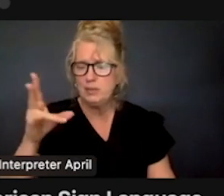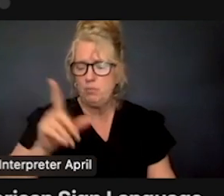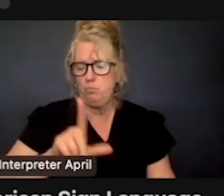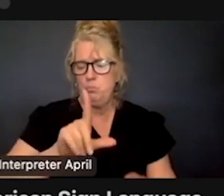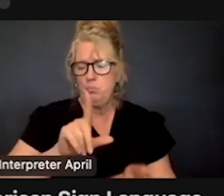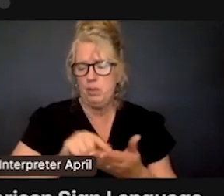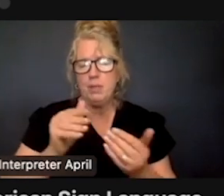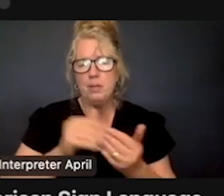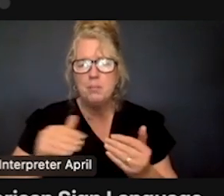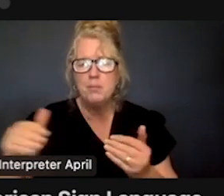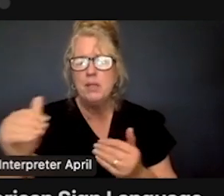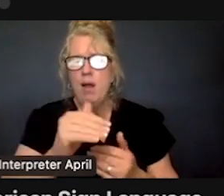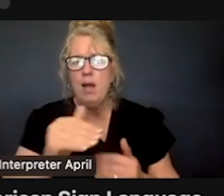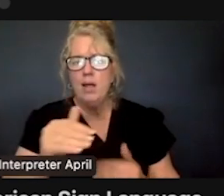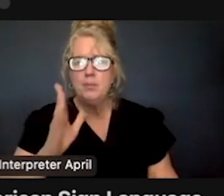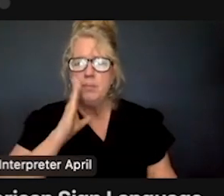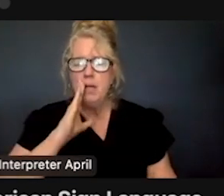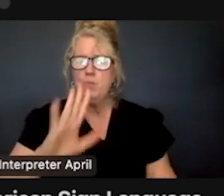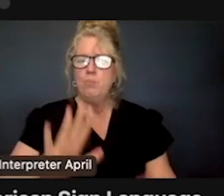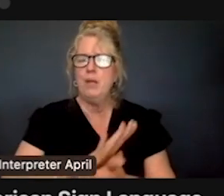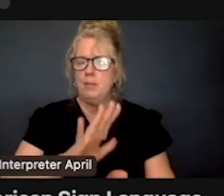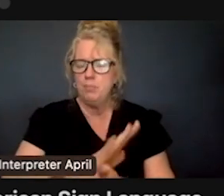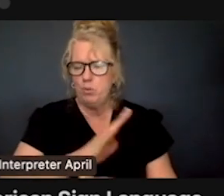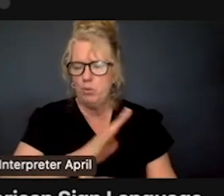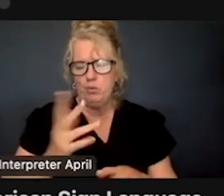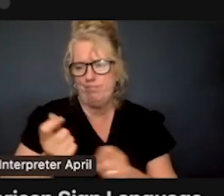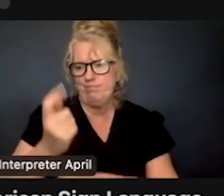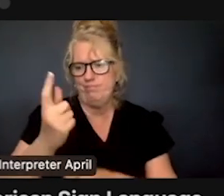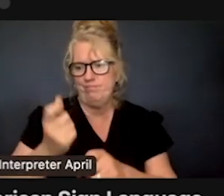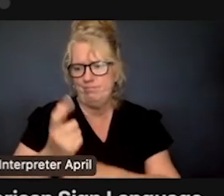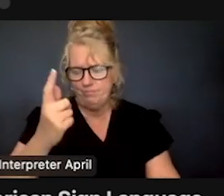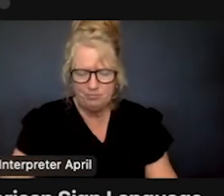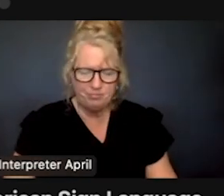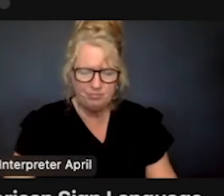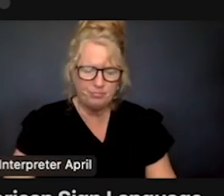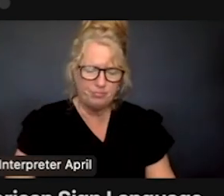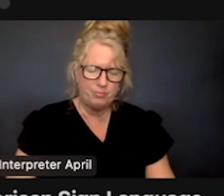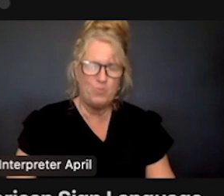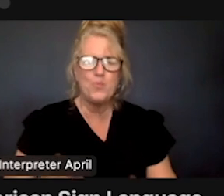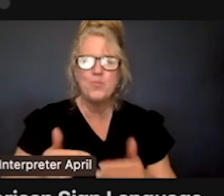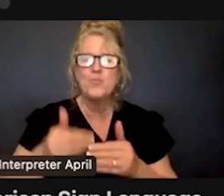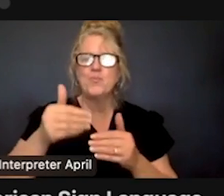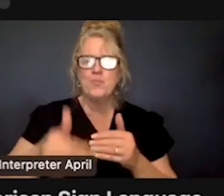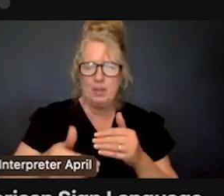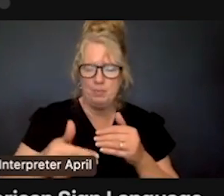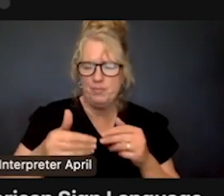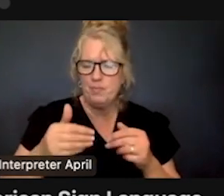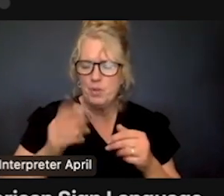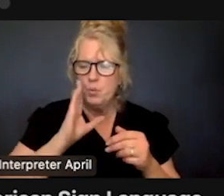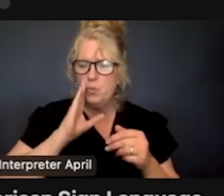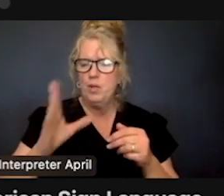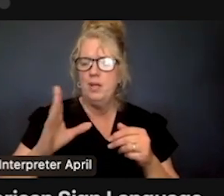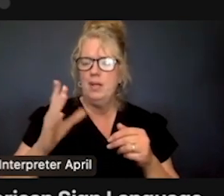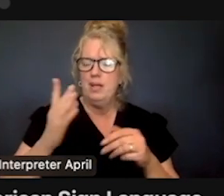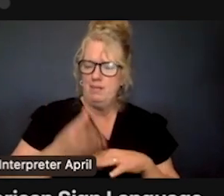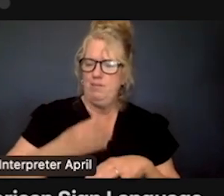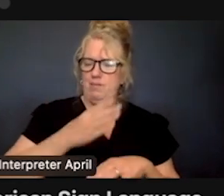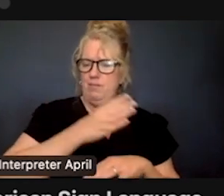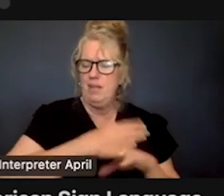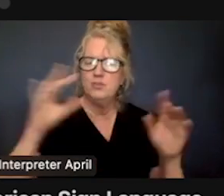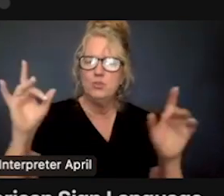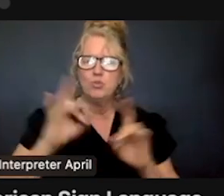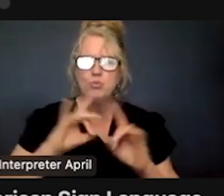Beyond Beds papers annually every year. And the upcoming series, Advancing Crisis Care and